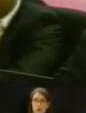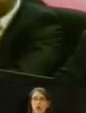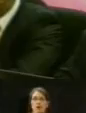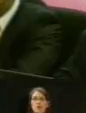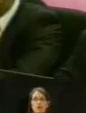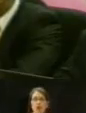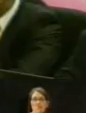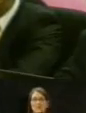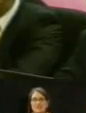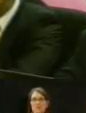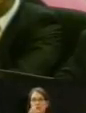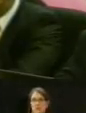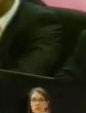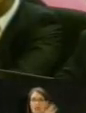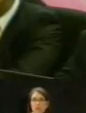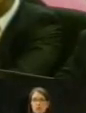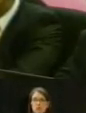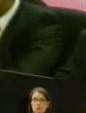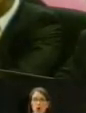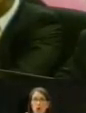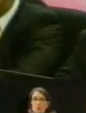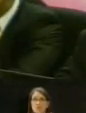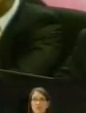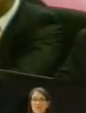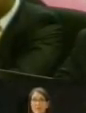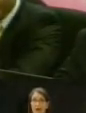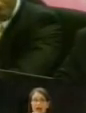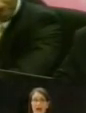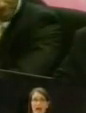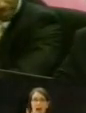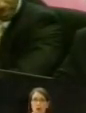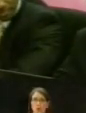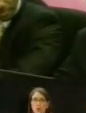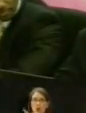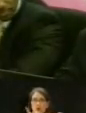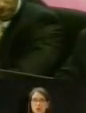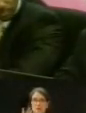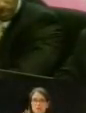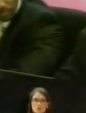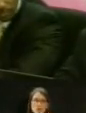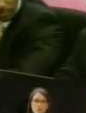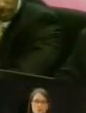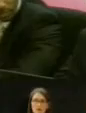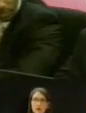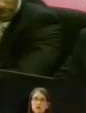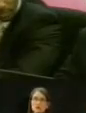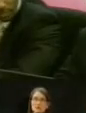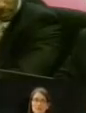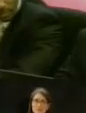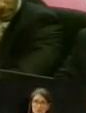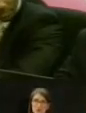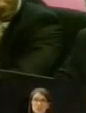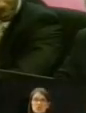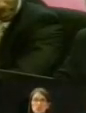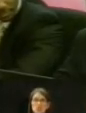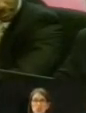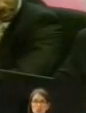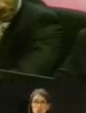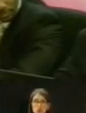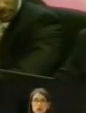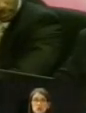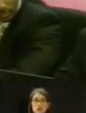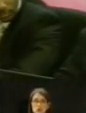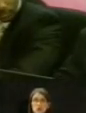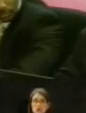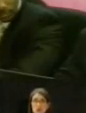Act. Our law director has advised us that there's a serious possibility we could lose this lawsuit and these things that we have will